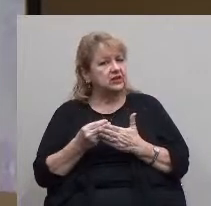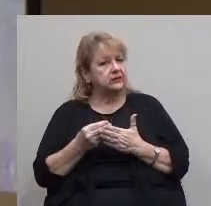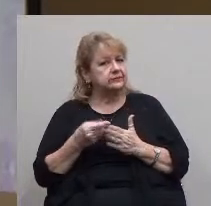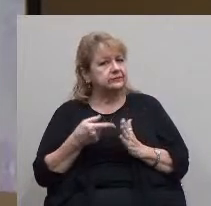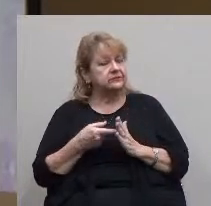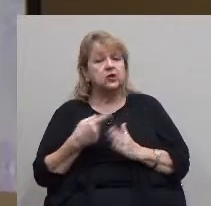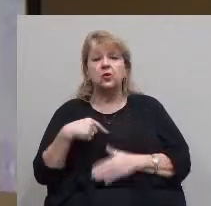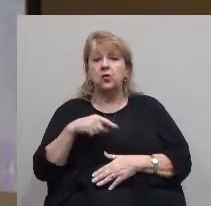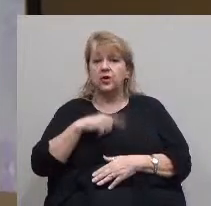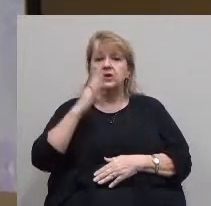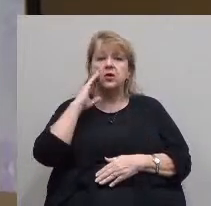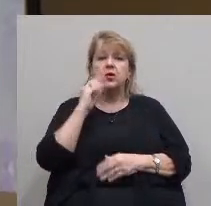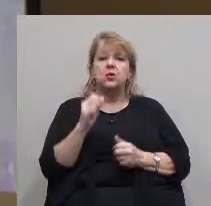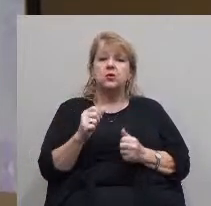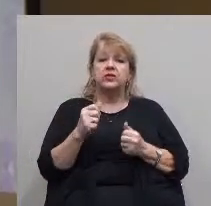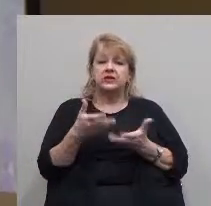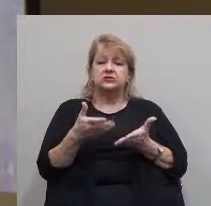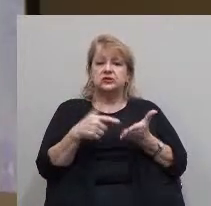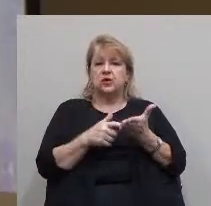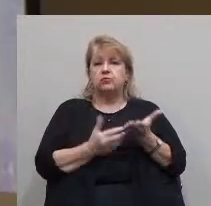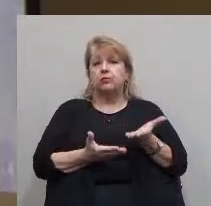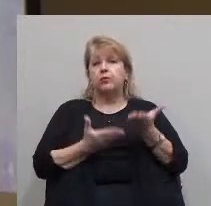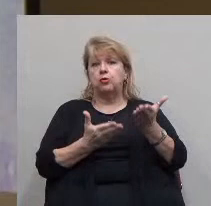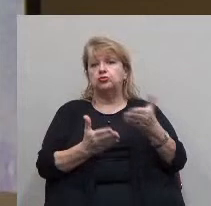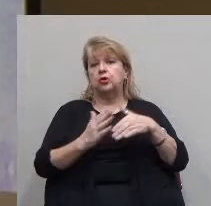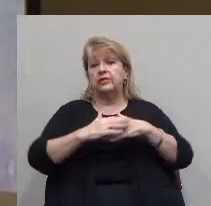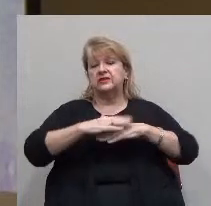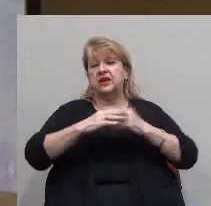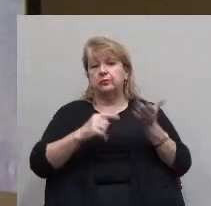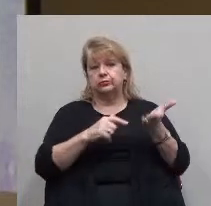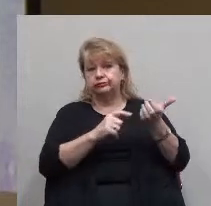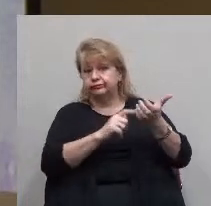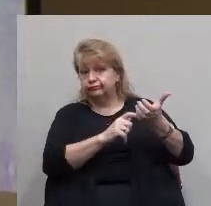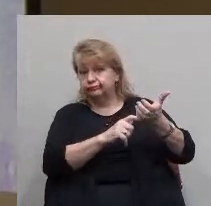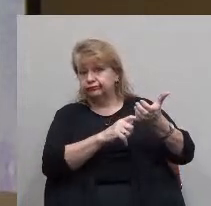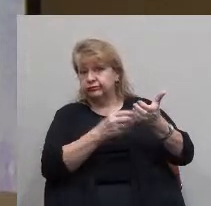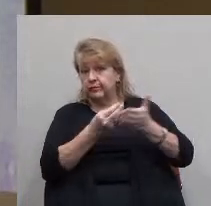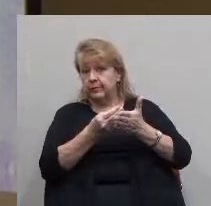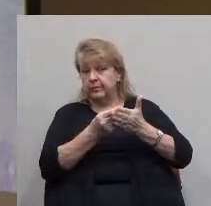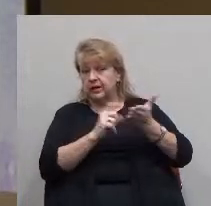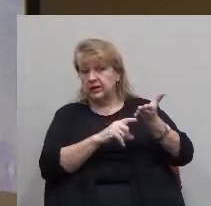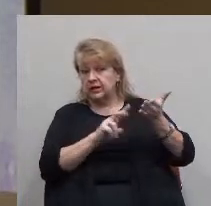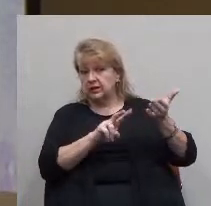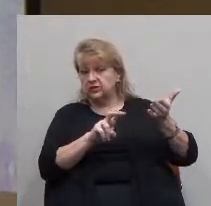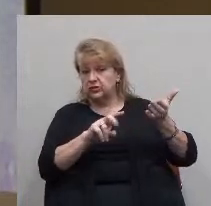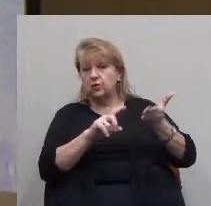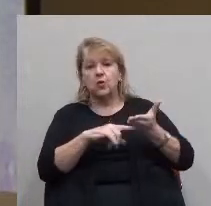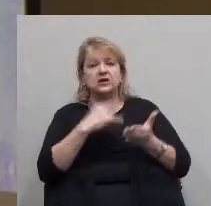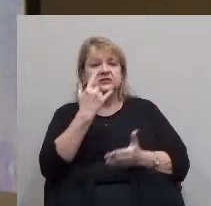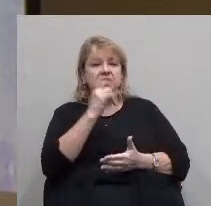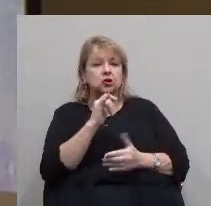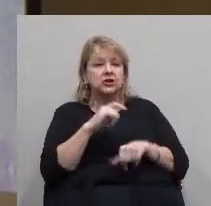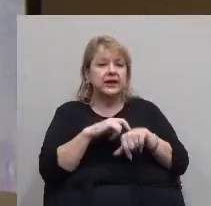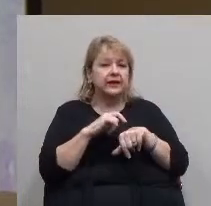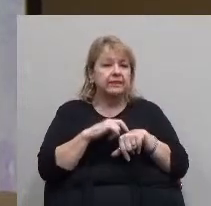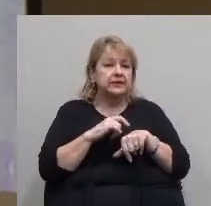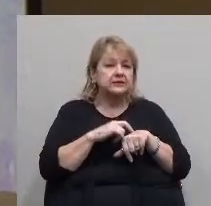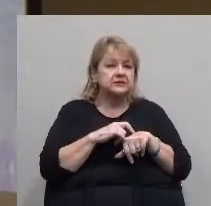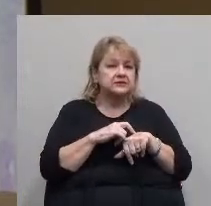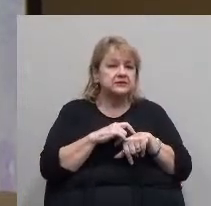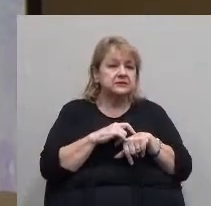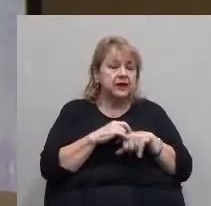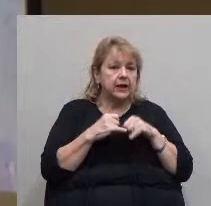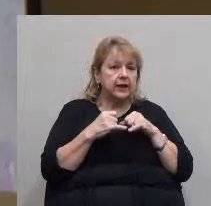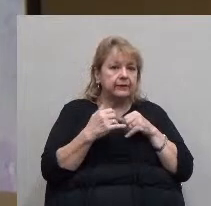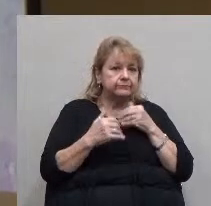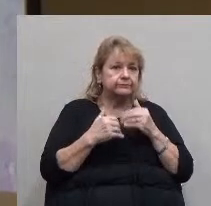all know there's a provision in the proposal on the table right now for that. What does that look like in the timeline, and